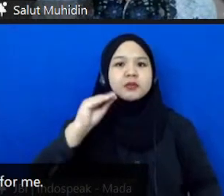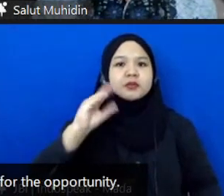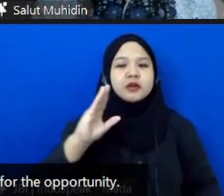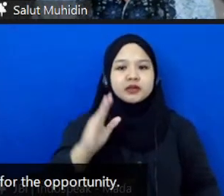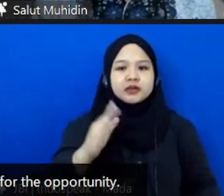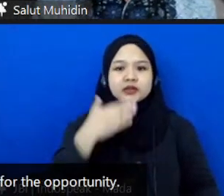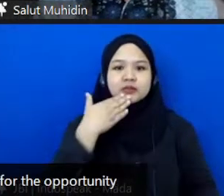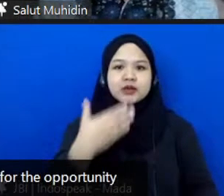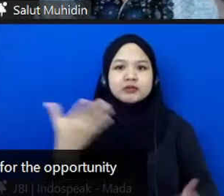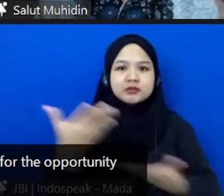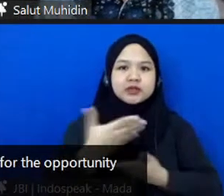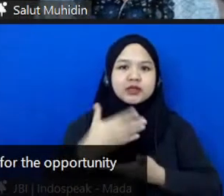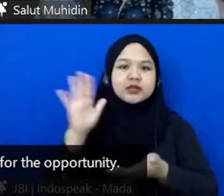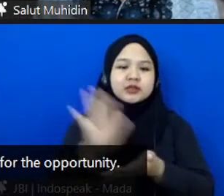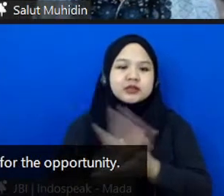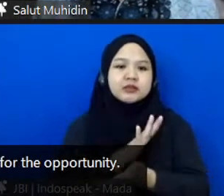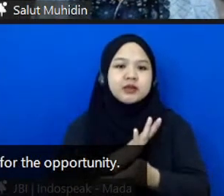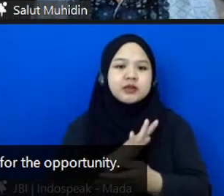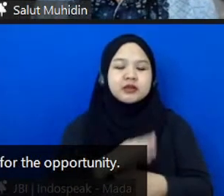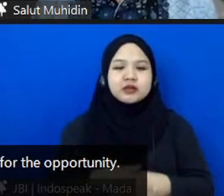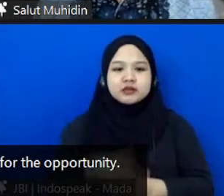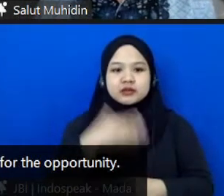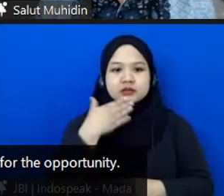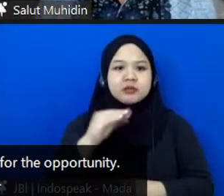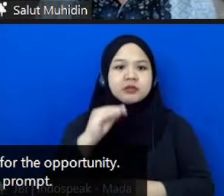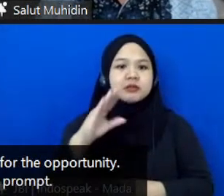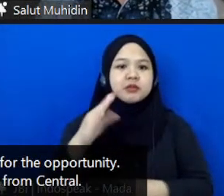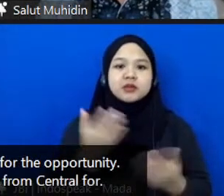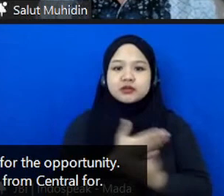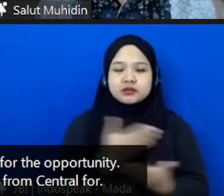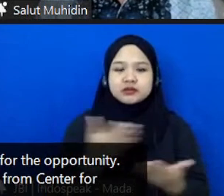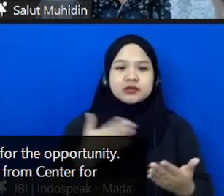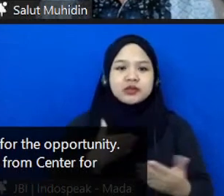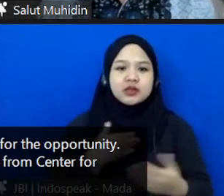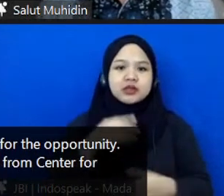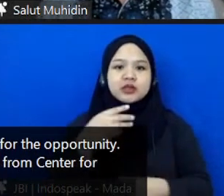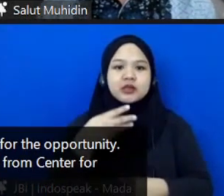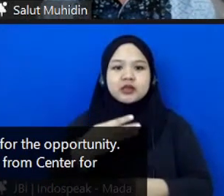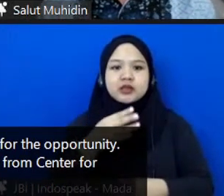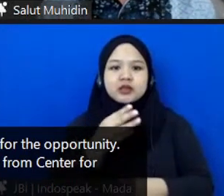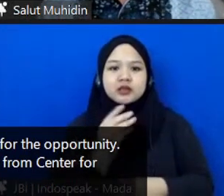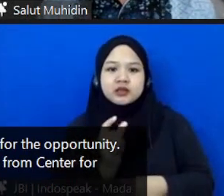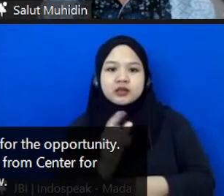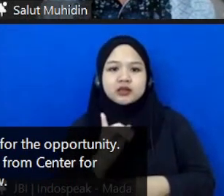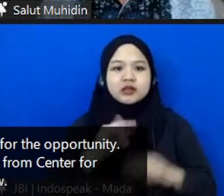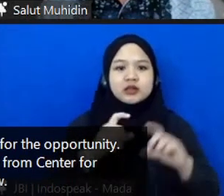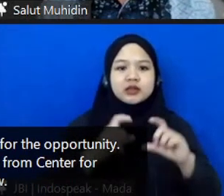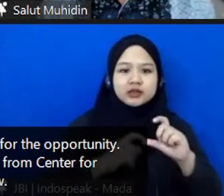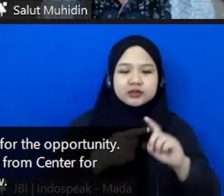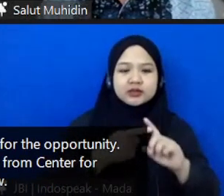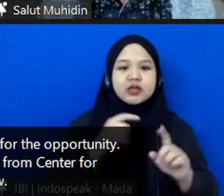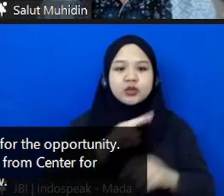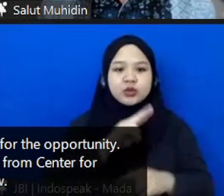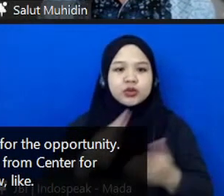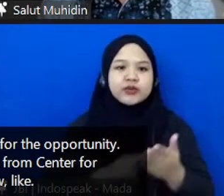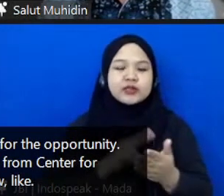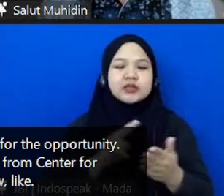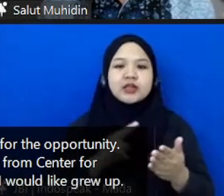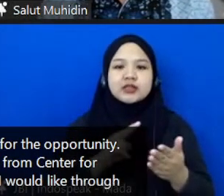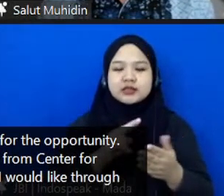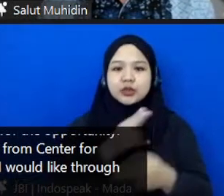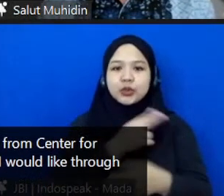Good morning, everyone. I'm Ais from Center for Health Economics and Public Policy, Universitas Indonesia, and I would like to